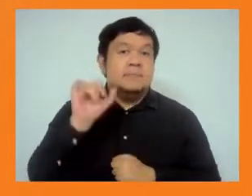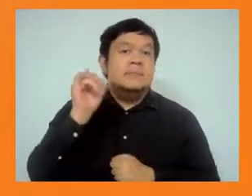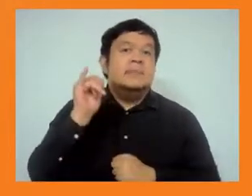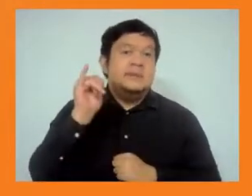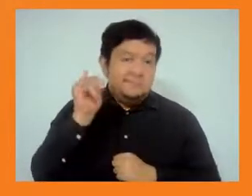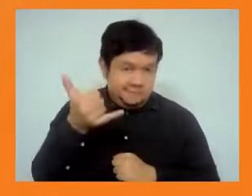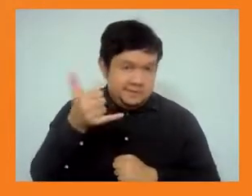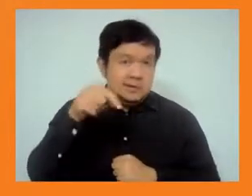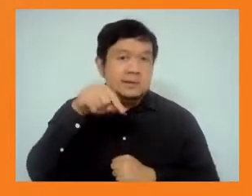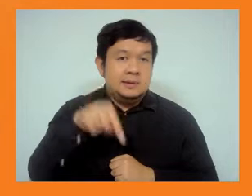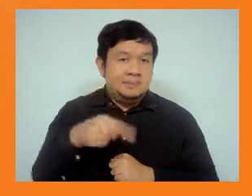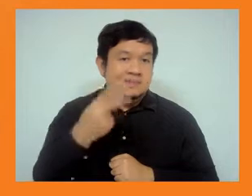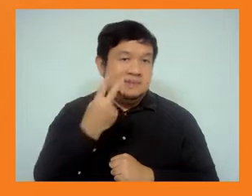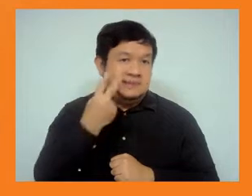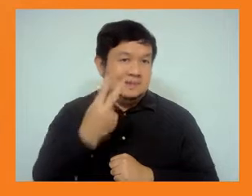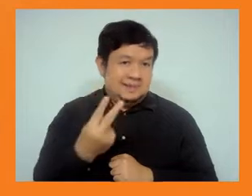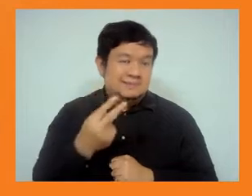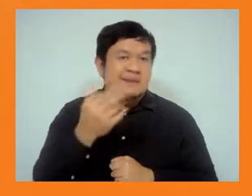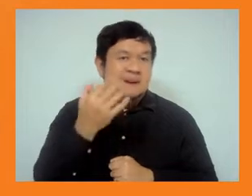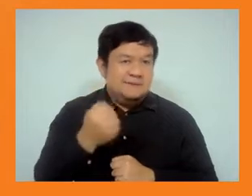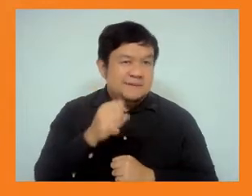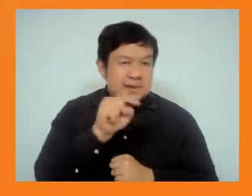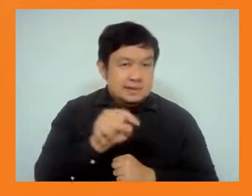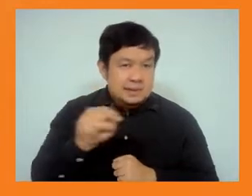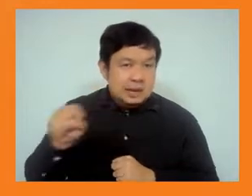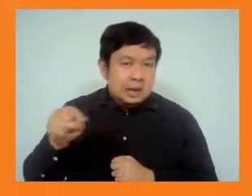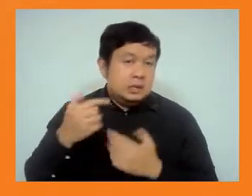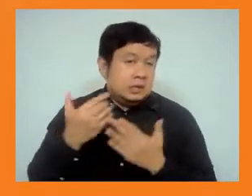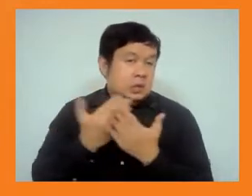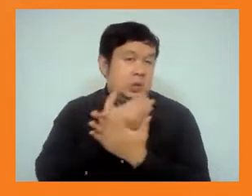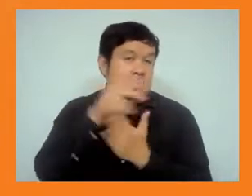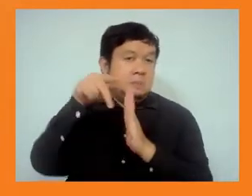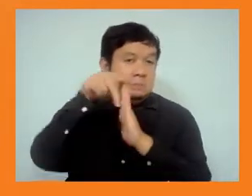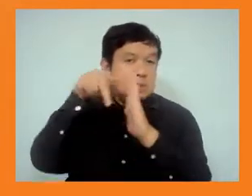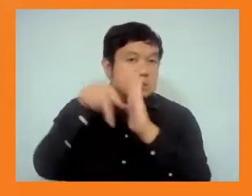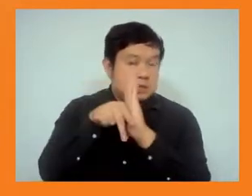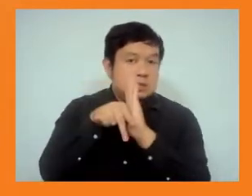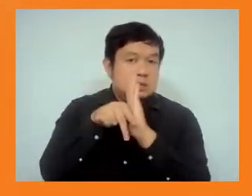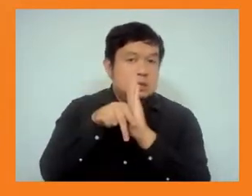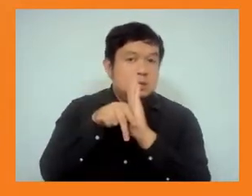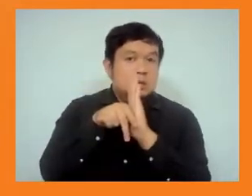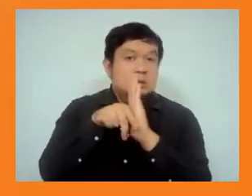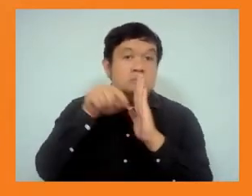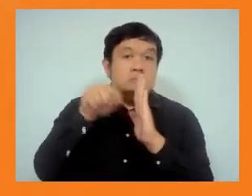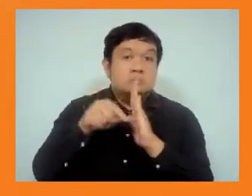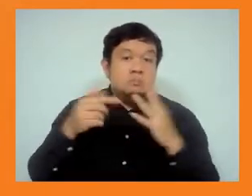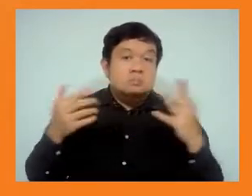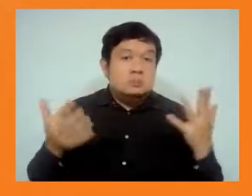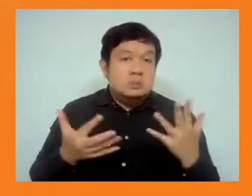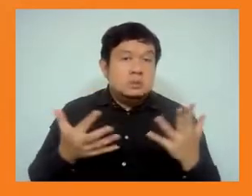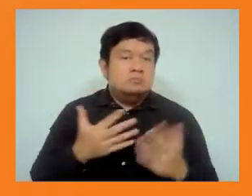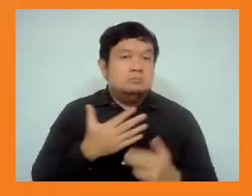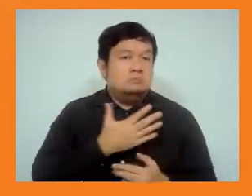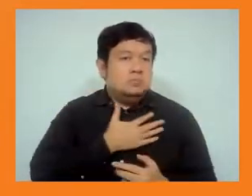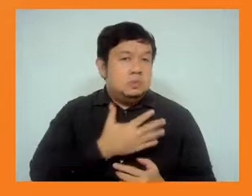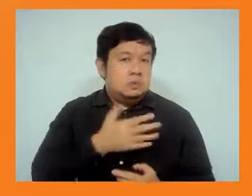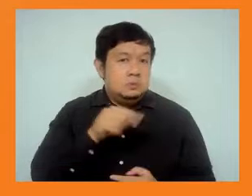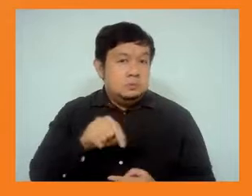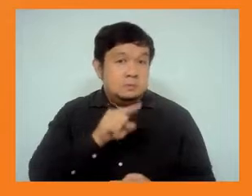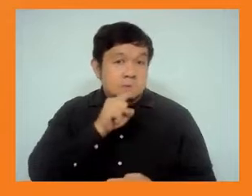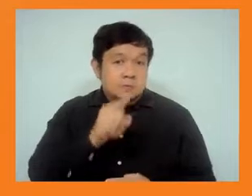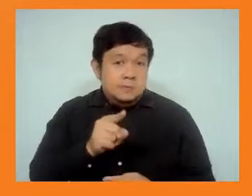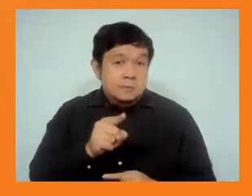be fixed post facto. We know there are environmental safeguards. There are existing requirements under the SPS